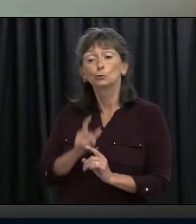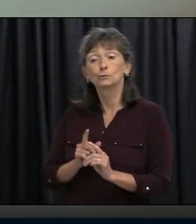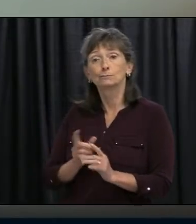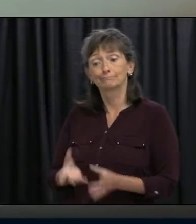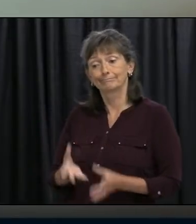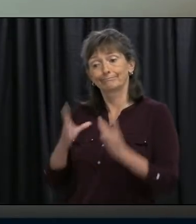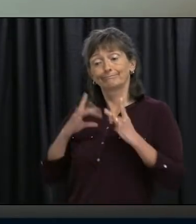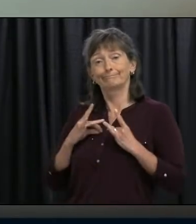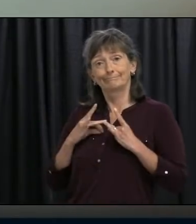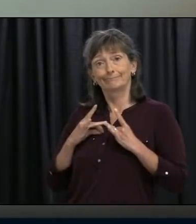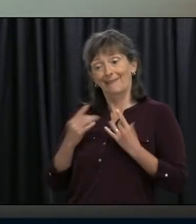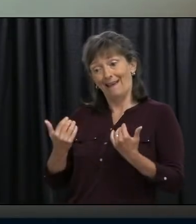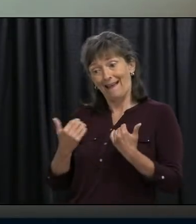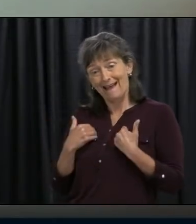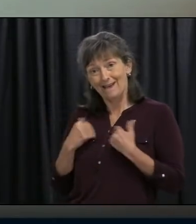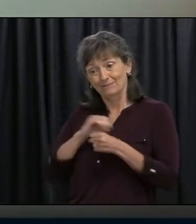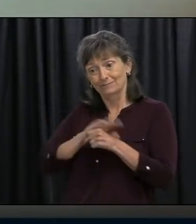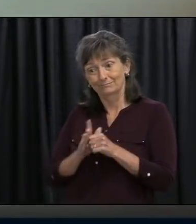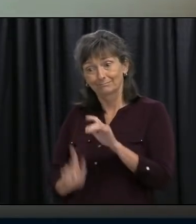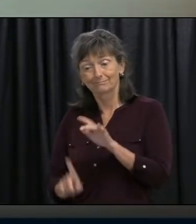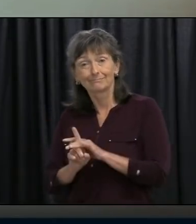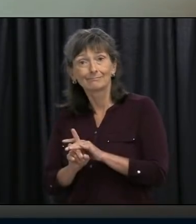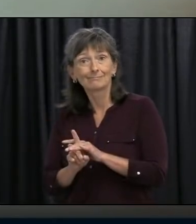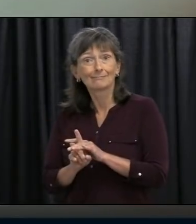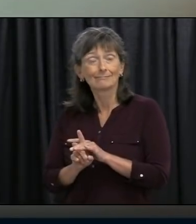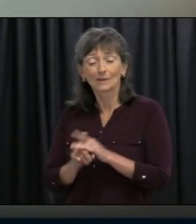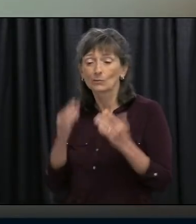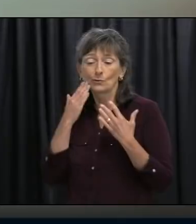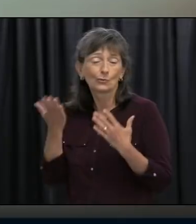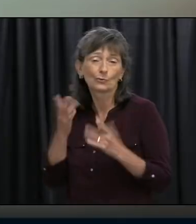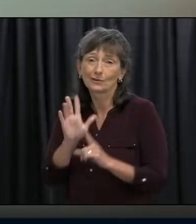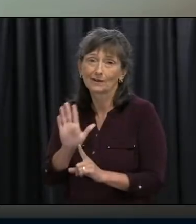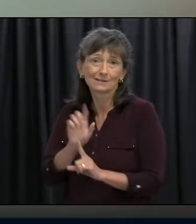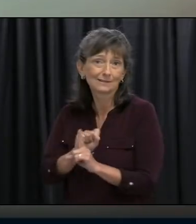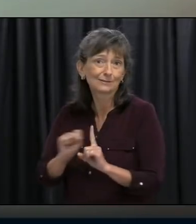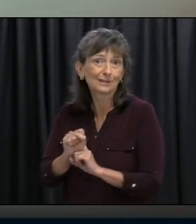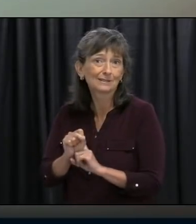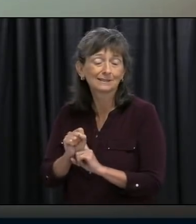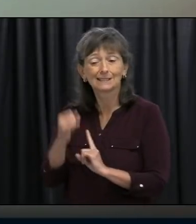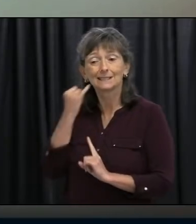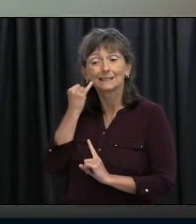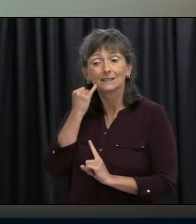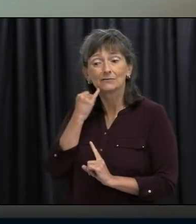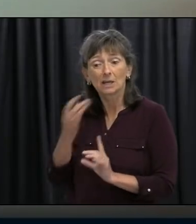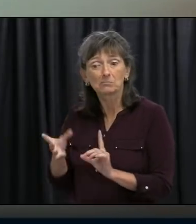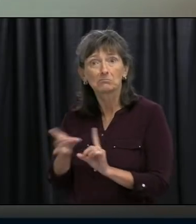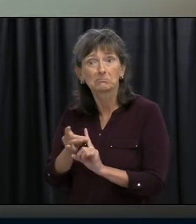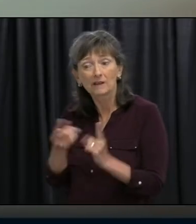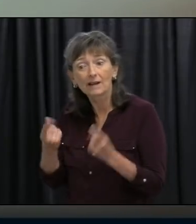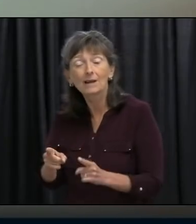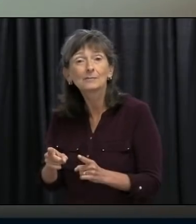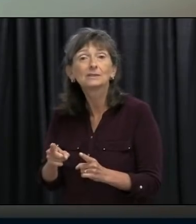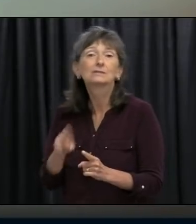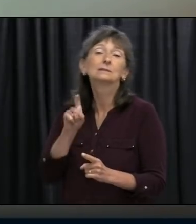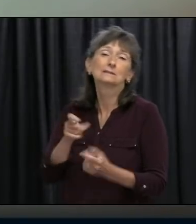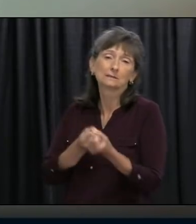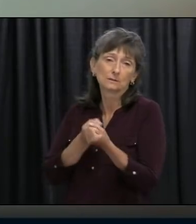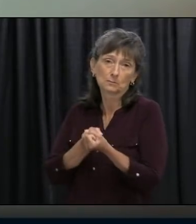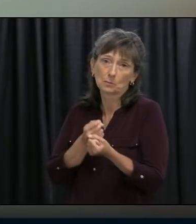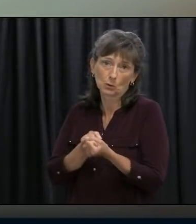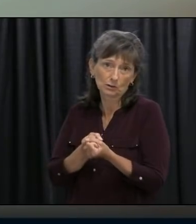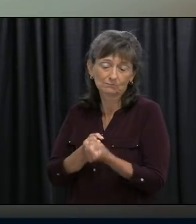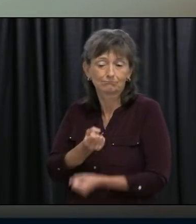us, and people who are unfortunate enough to contract this disease need our support and our understanding, not